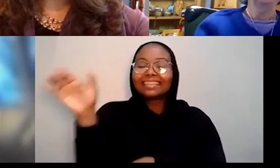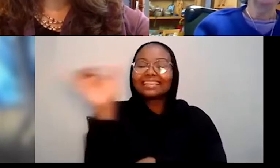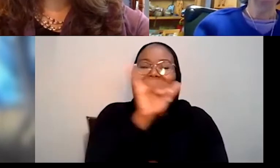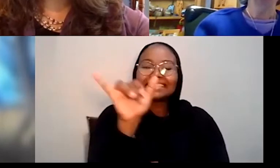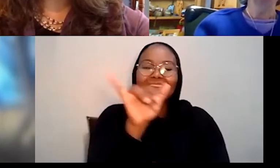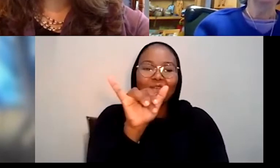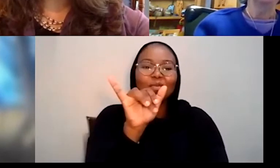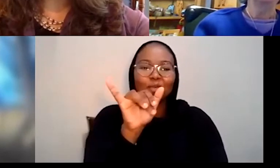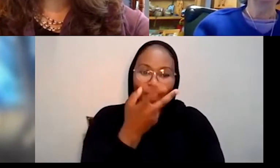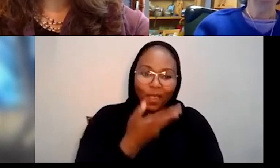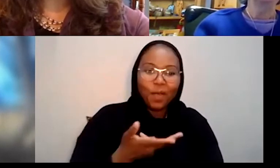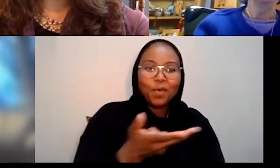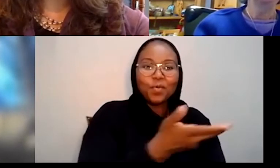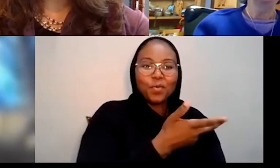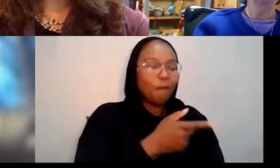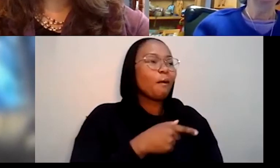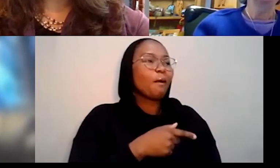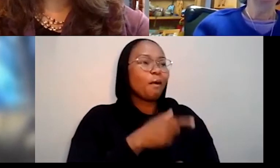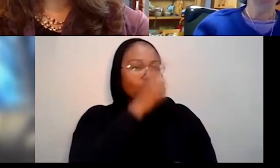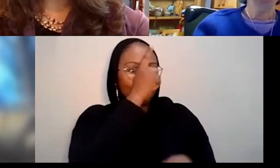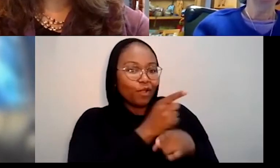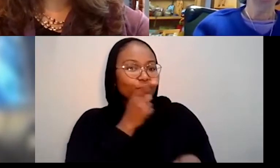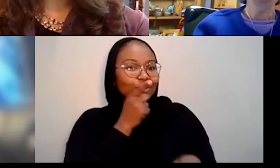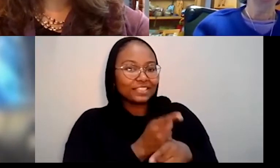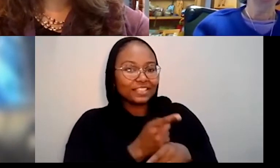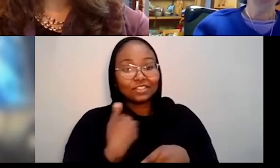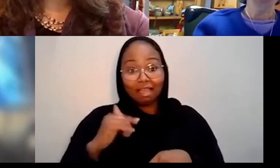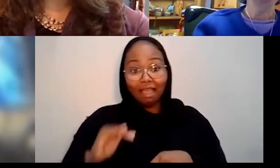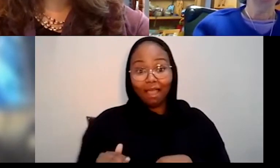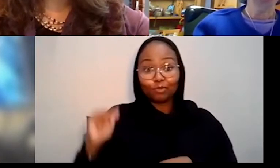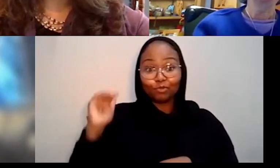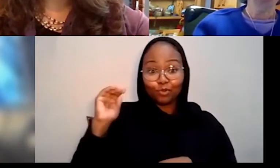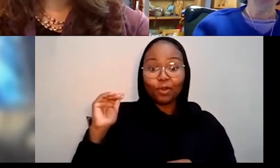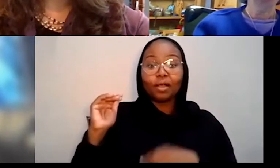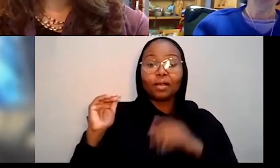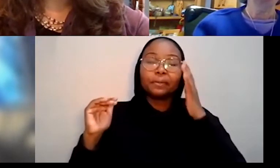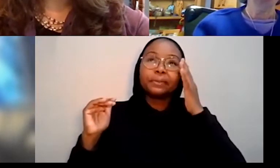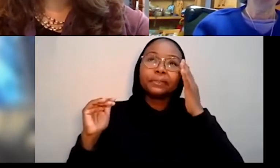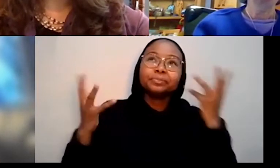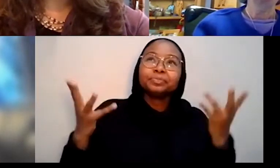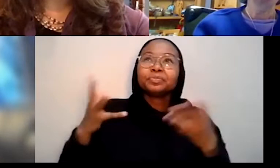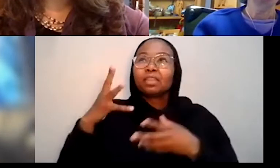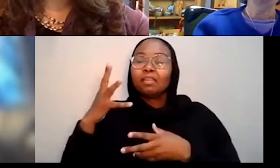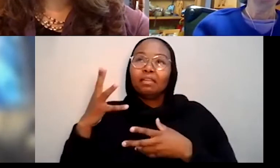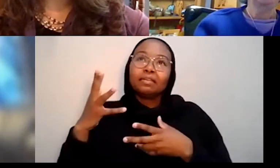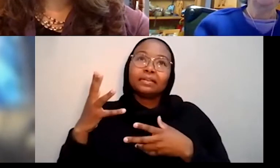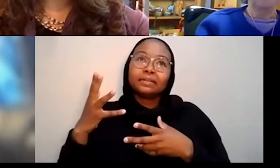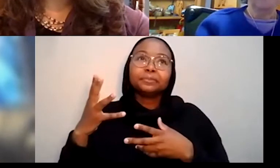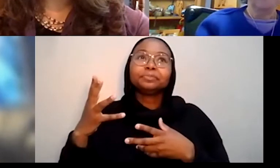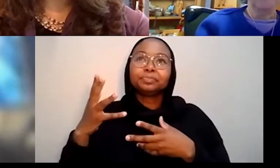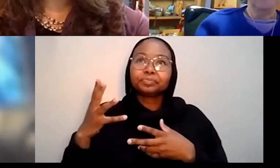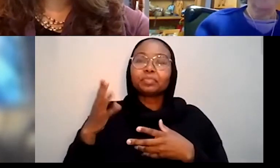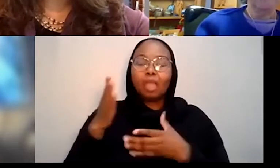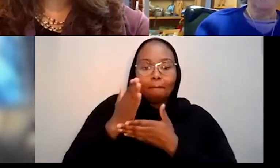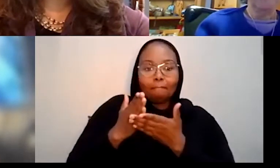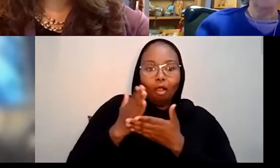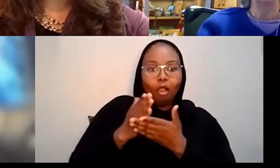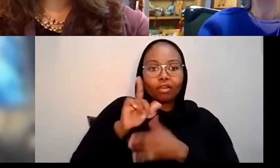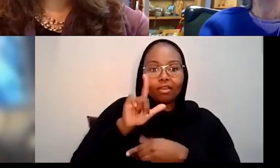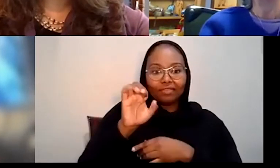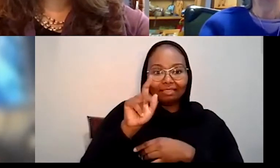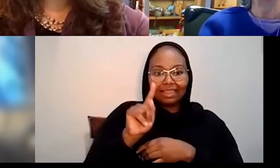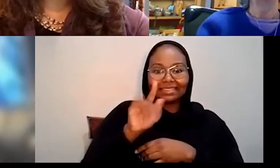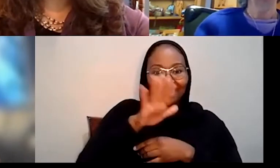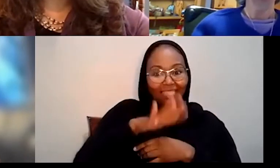and sisters. And I grew up in a part of Leeds, which is the Jewish area.